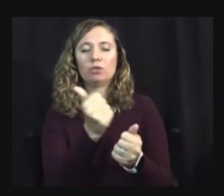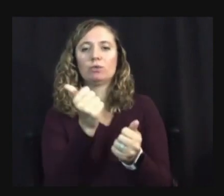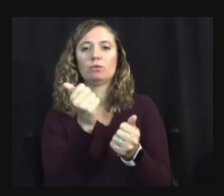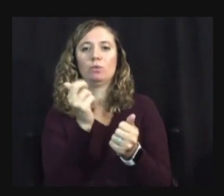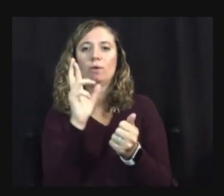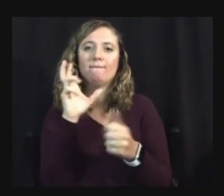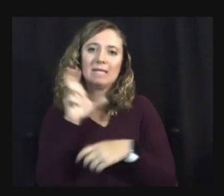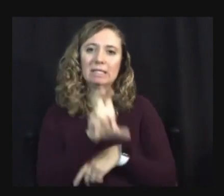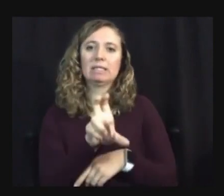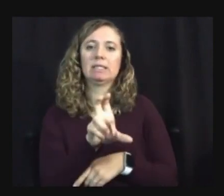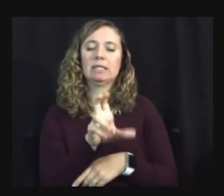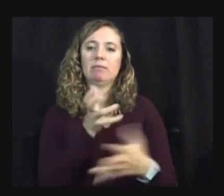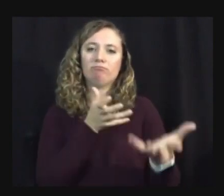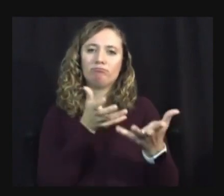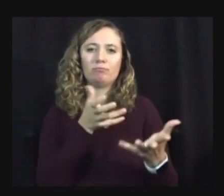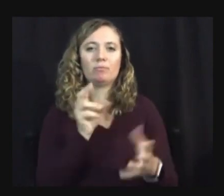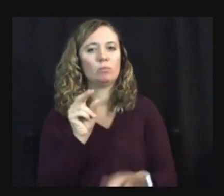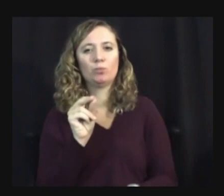interaction.